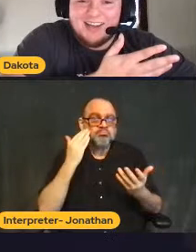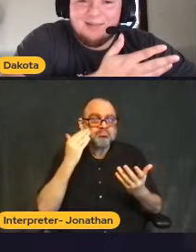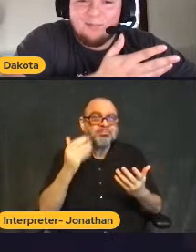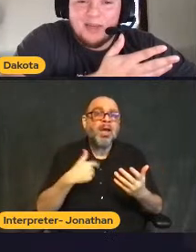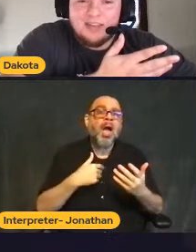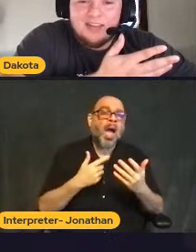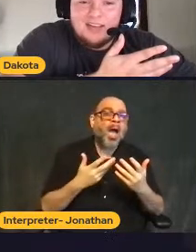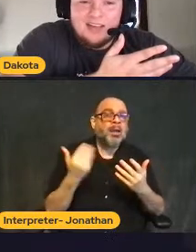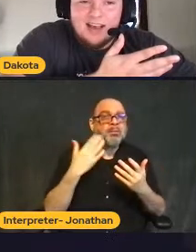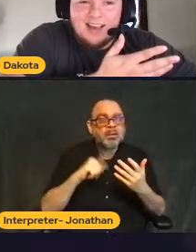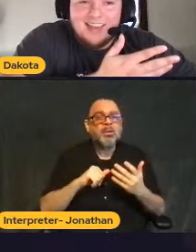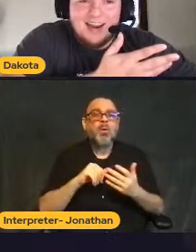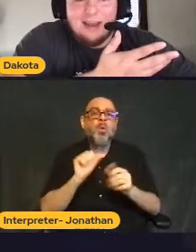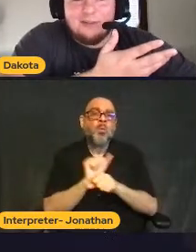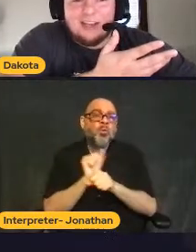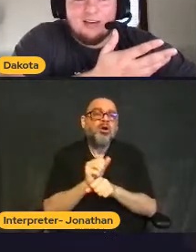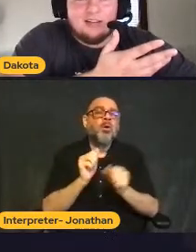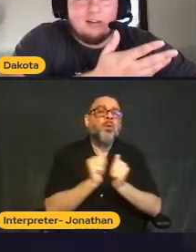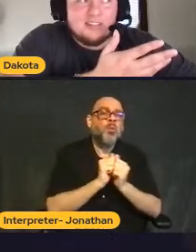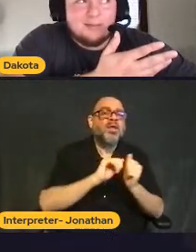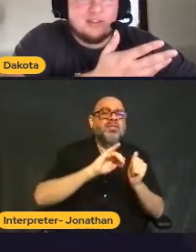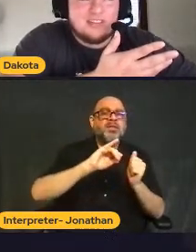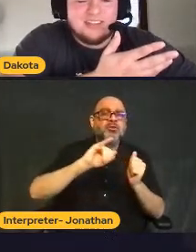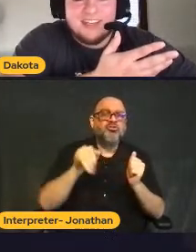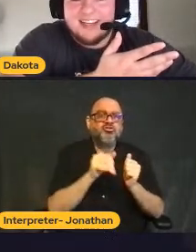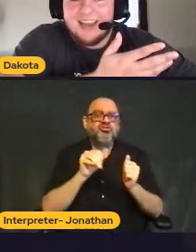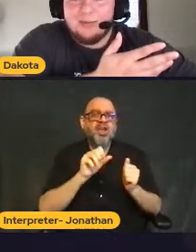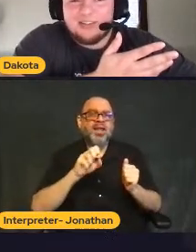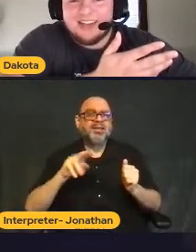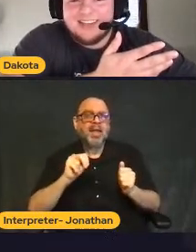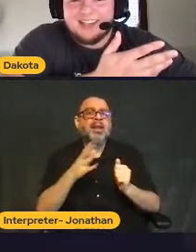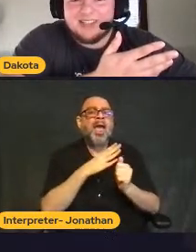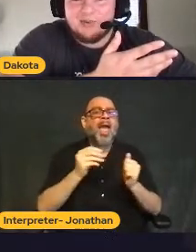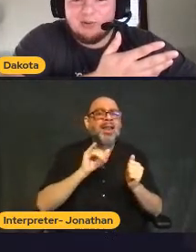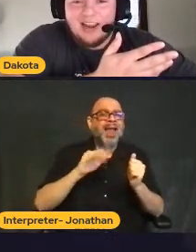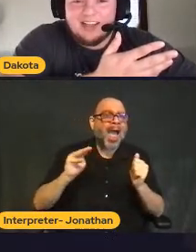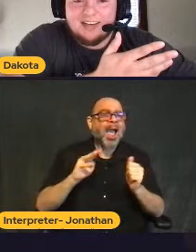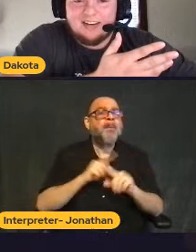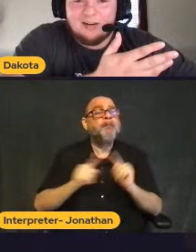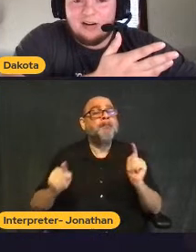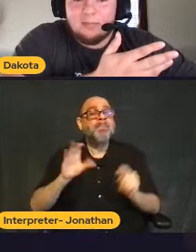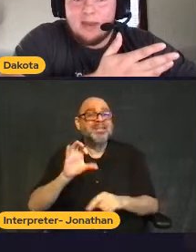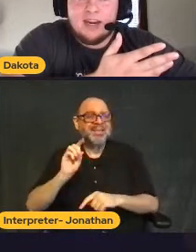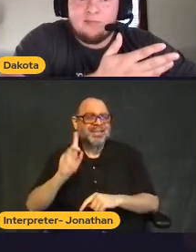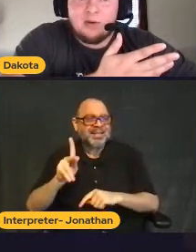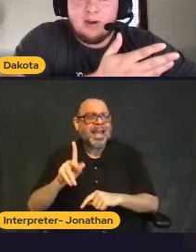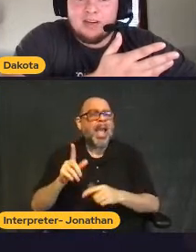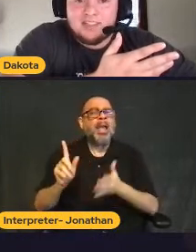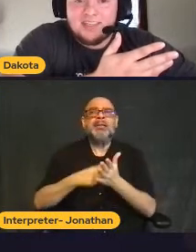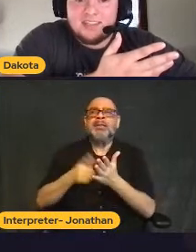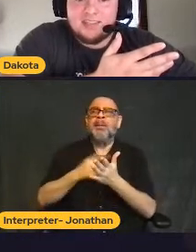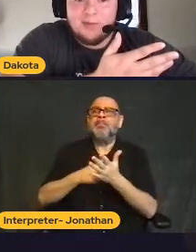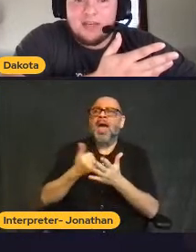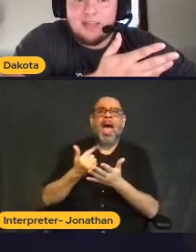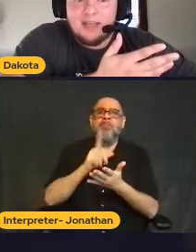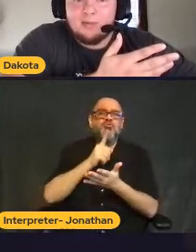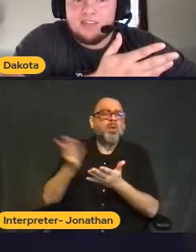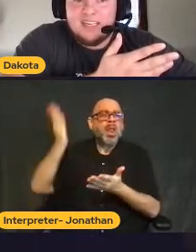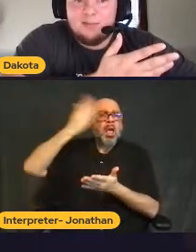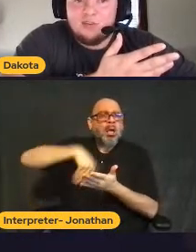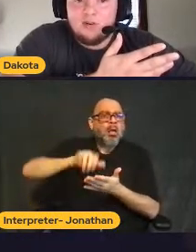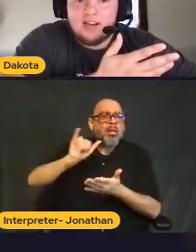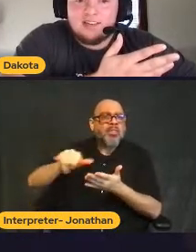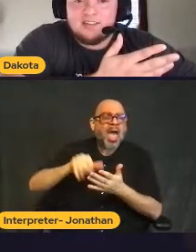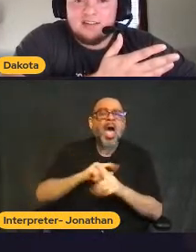and IAM, but and I feel like longtime users of the CDK almost like take this for granted or may not even be aware it exists, but